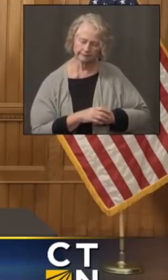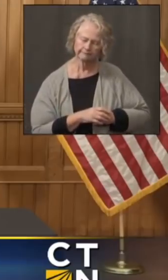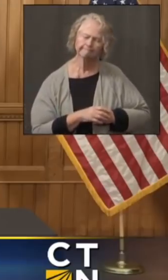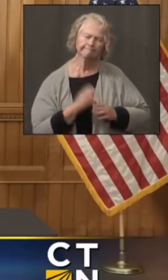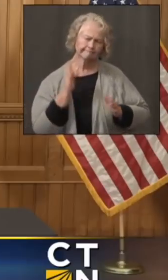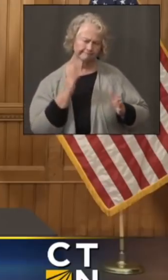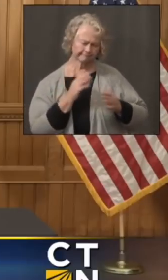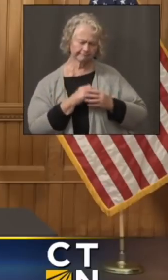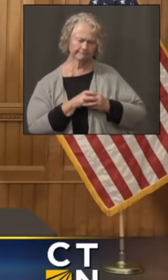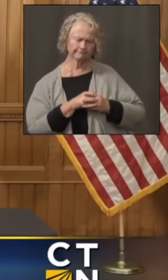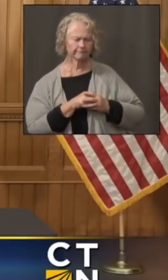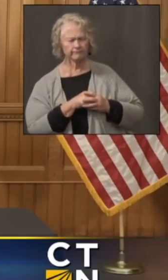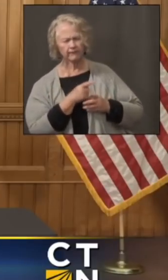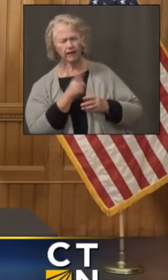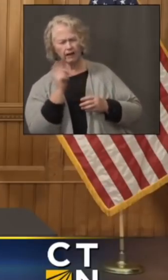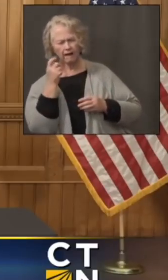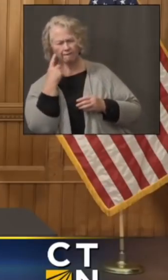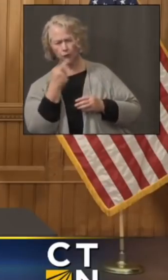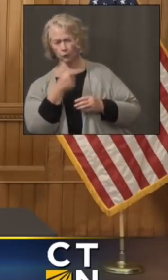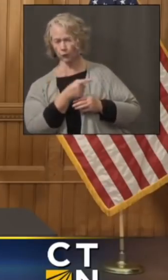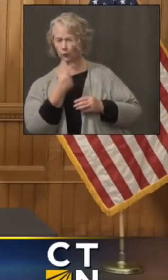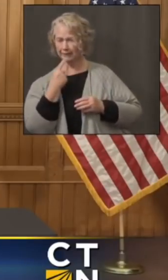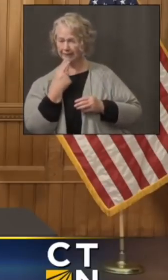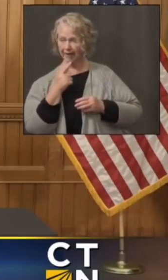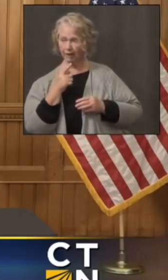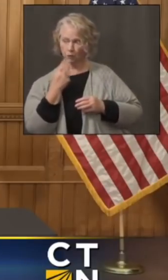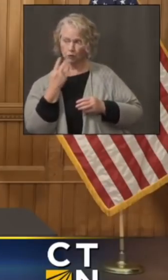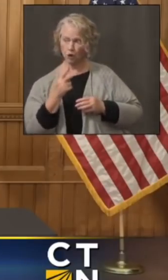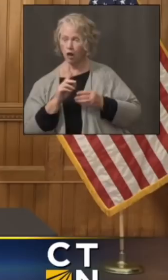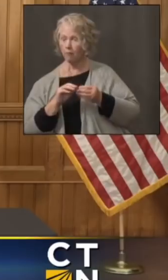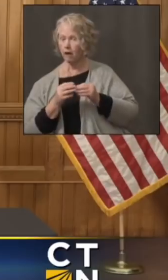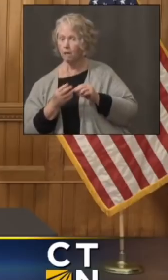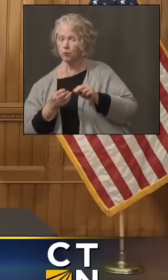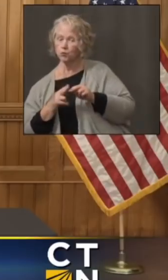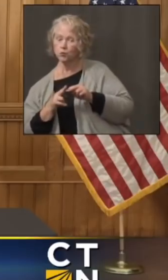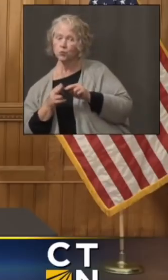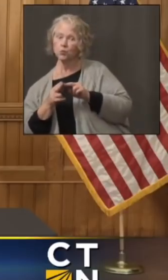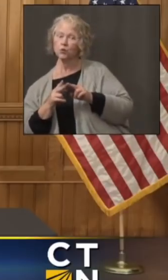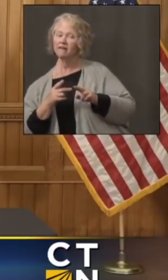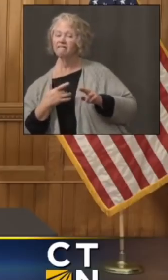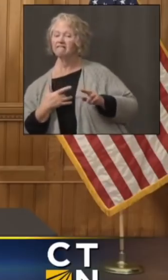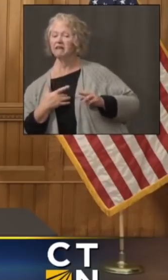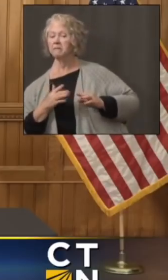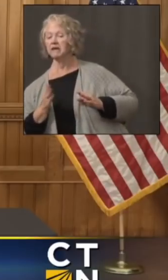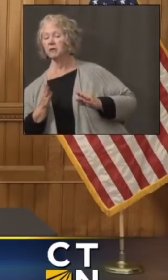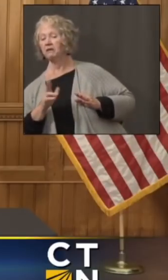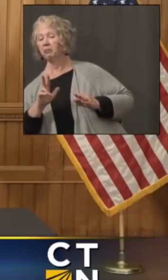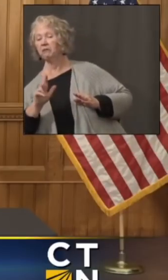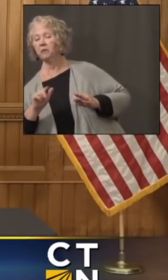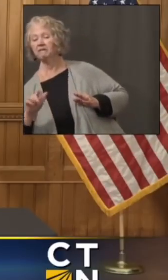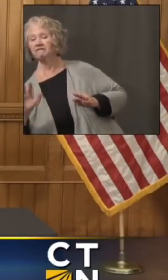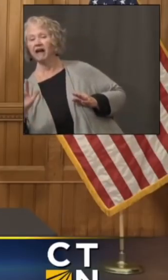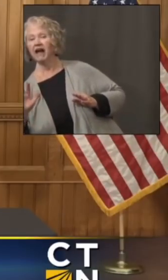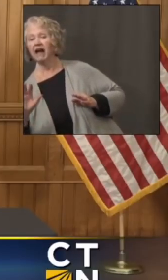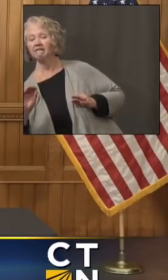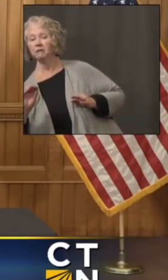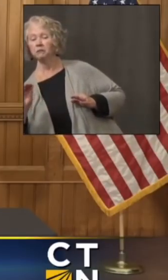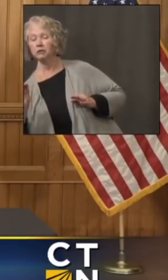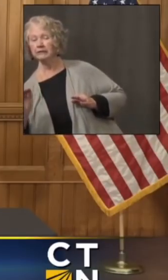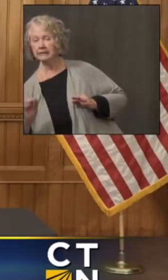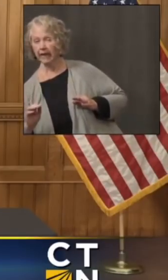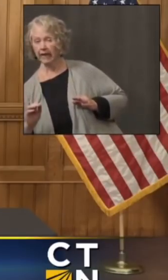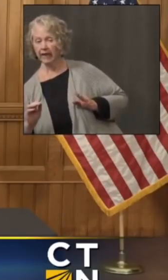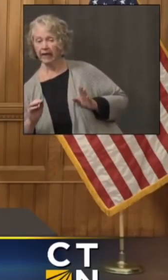Hi. Governor, you said when the numbers first started to tick up that once we got to maybe 3 to 5% positivity rate over